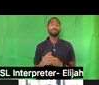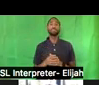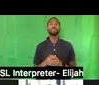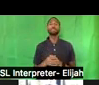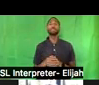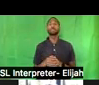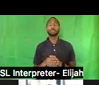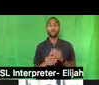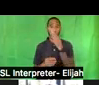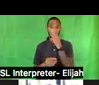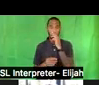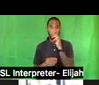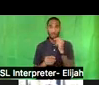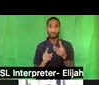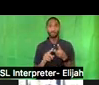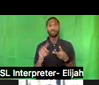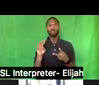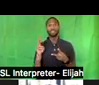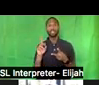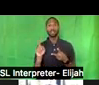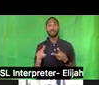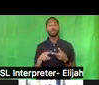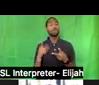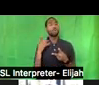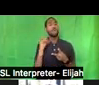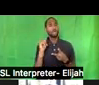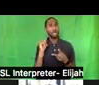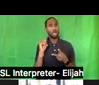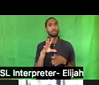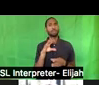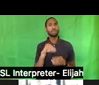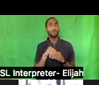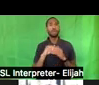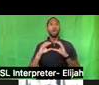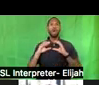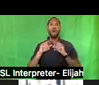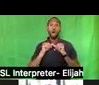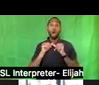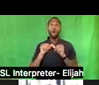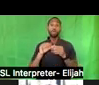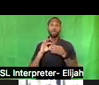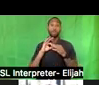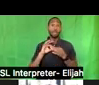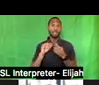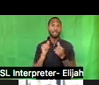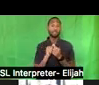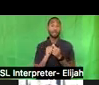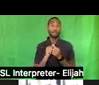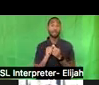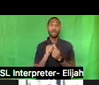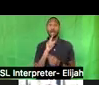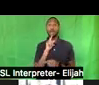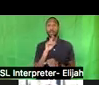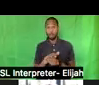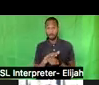And then the second question is, what would it look like to be in an ongoing relationship with and commitment